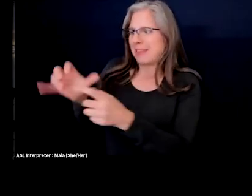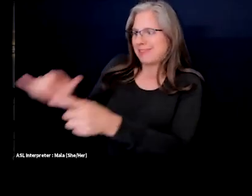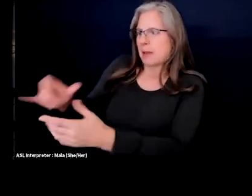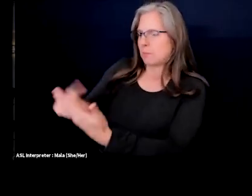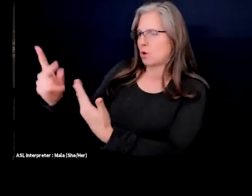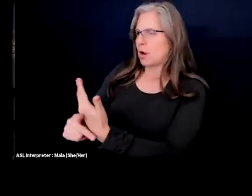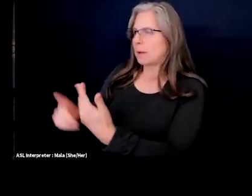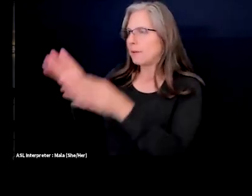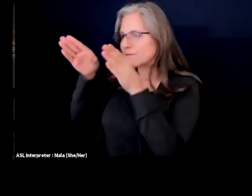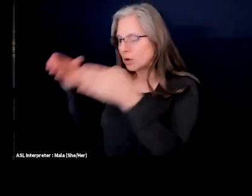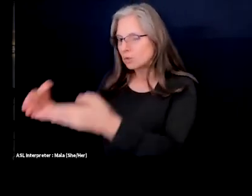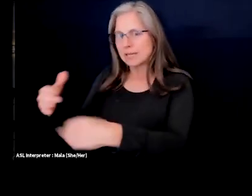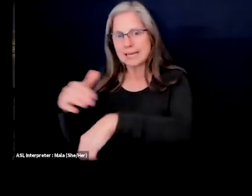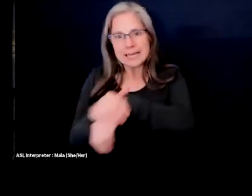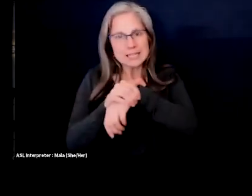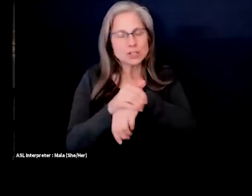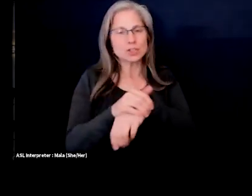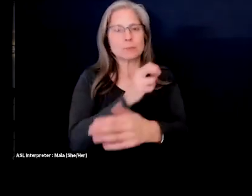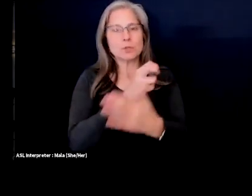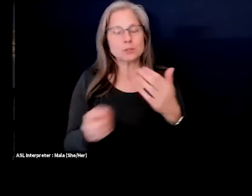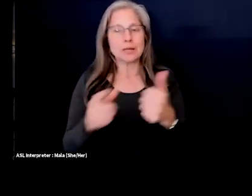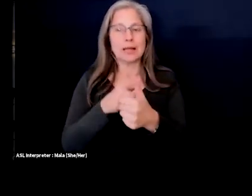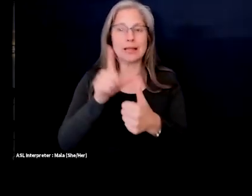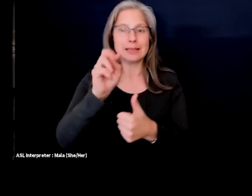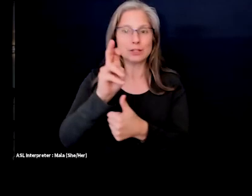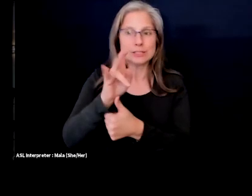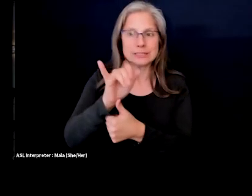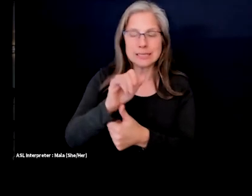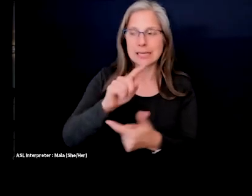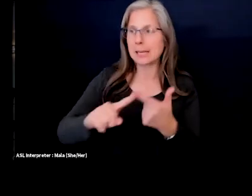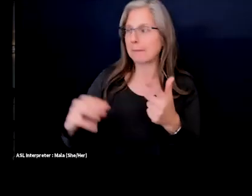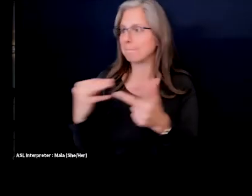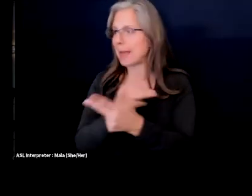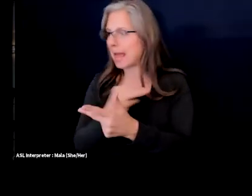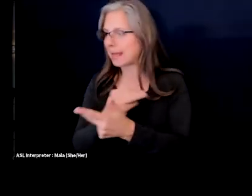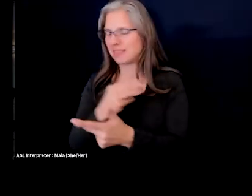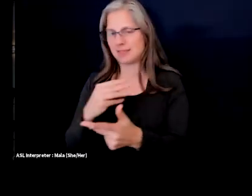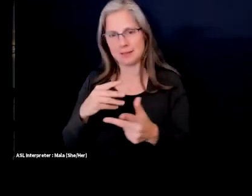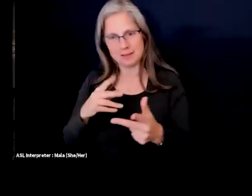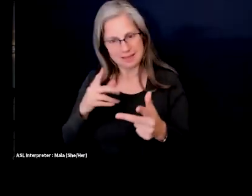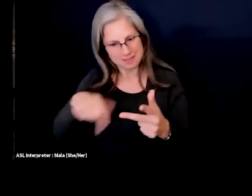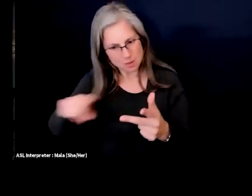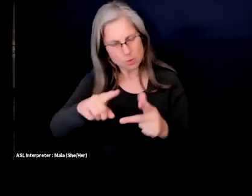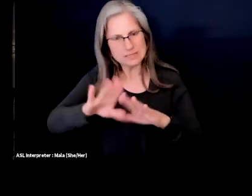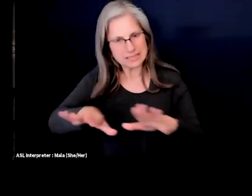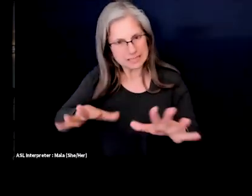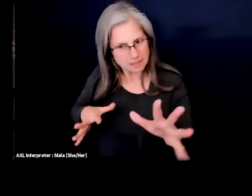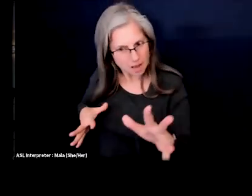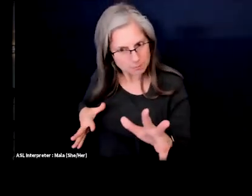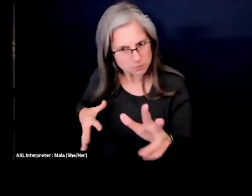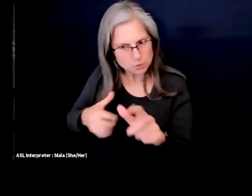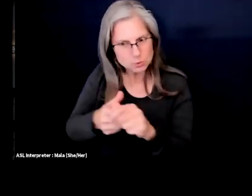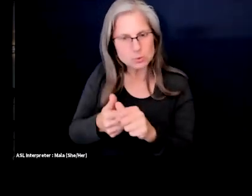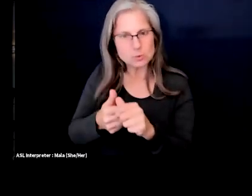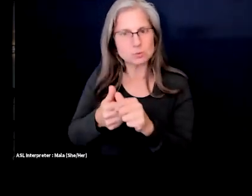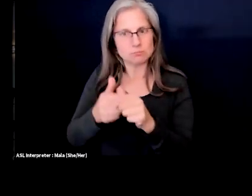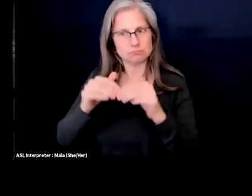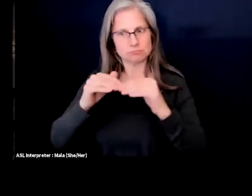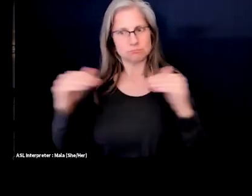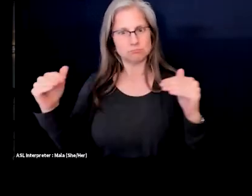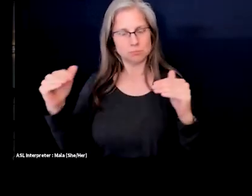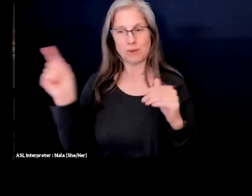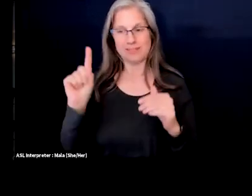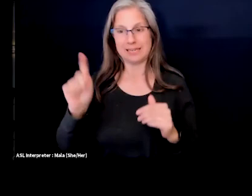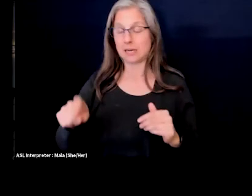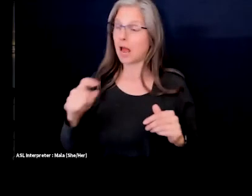focus on English immersion, literacy, math, and getting those kids up to speed where they need to be. And also, I'd